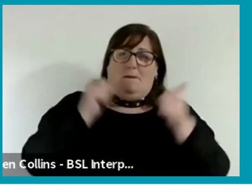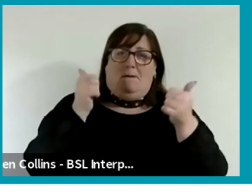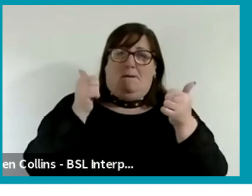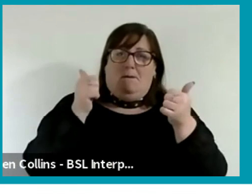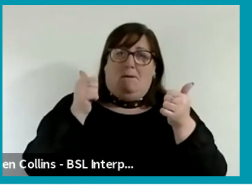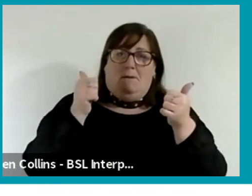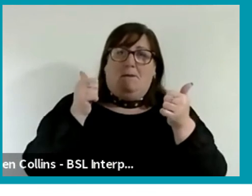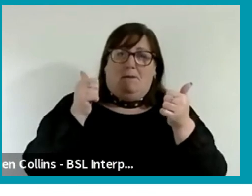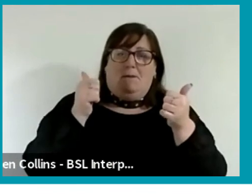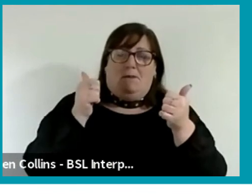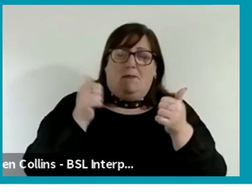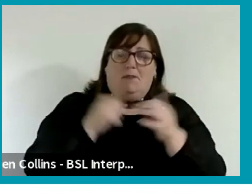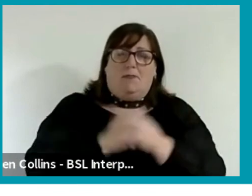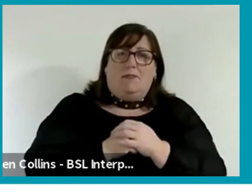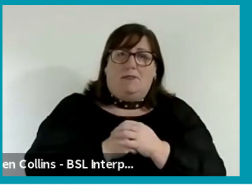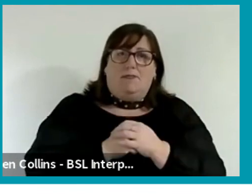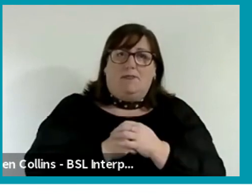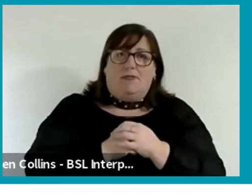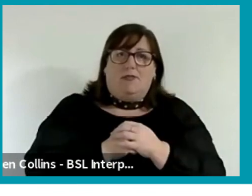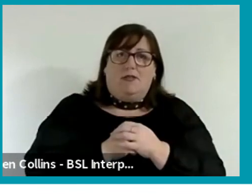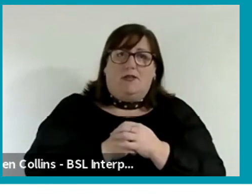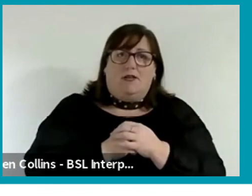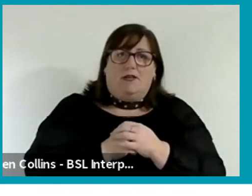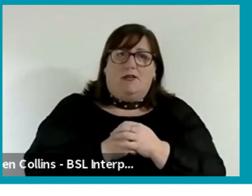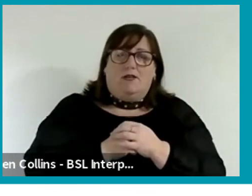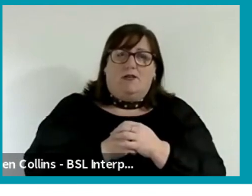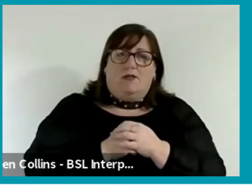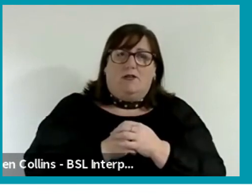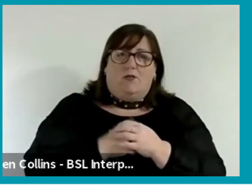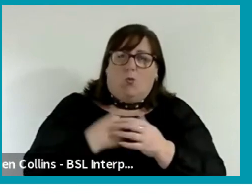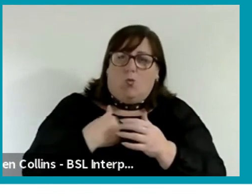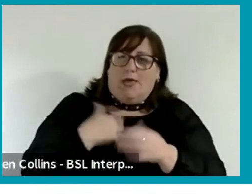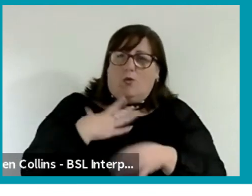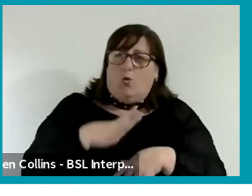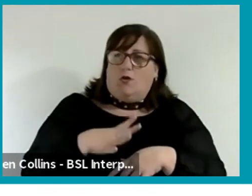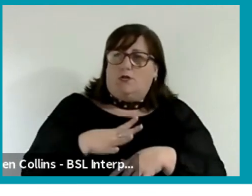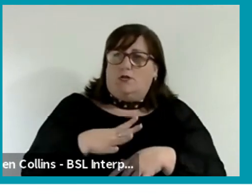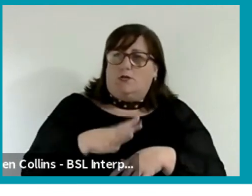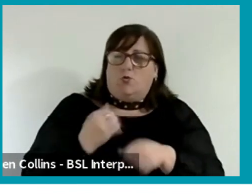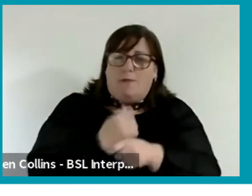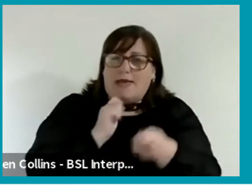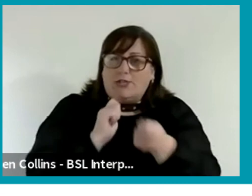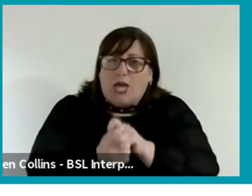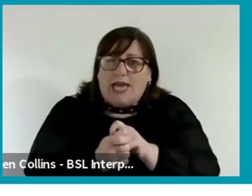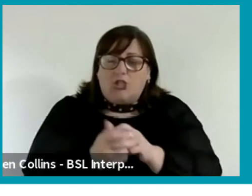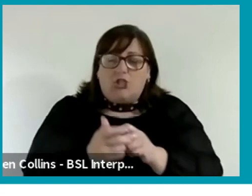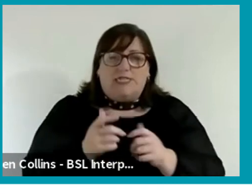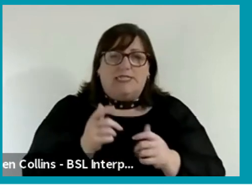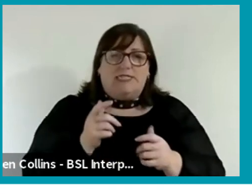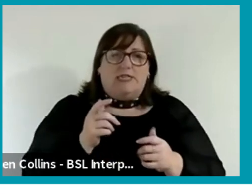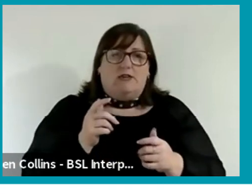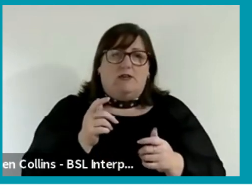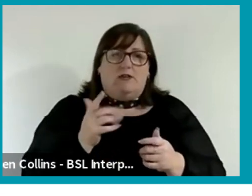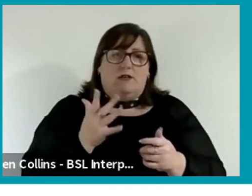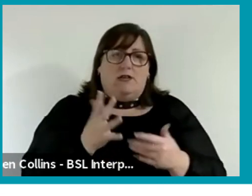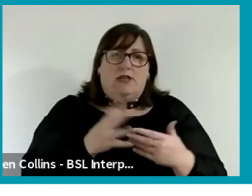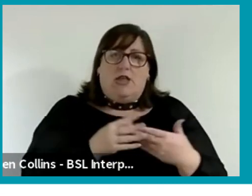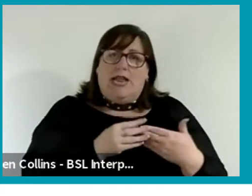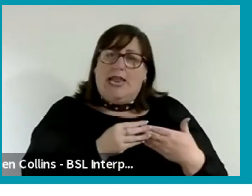Our continuous hunger for change, you have leadership that are completely